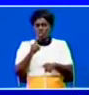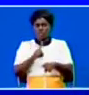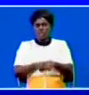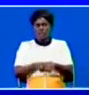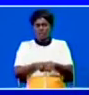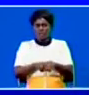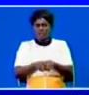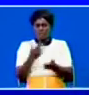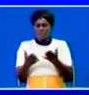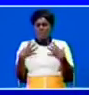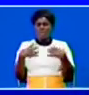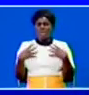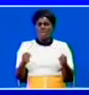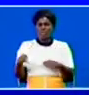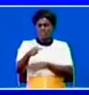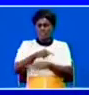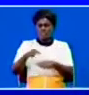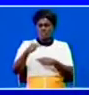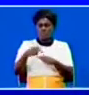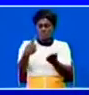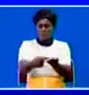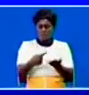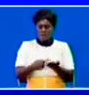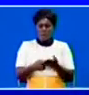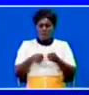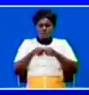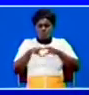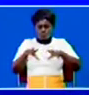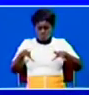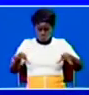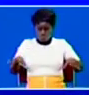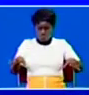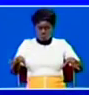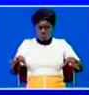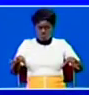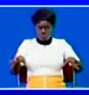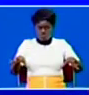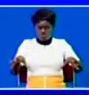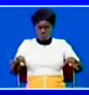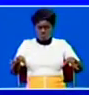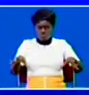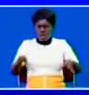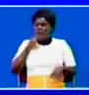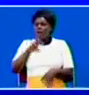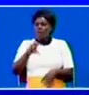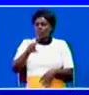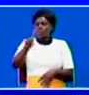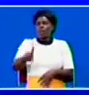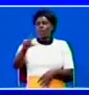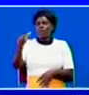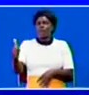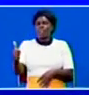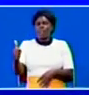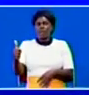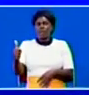would have been a healthy national debate degenerated into despicable name-calling and the old tired